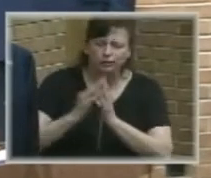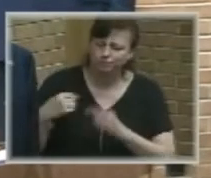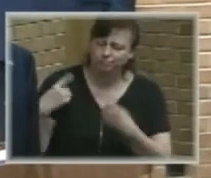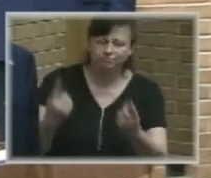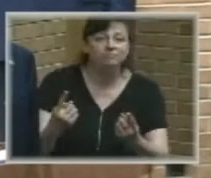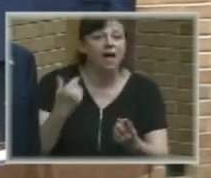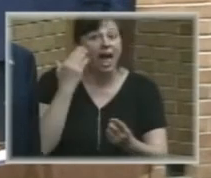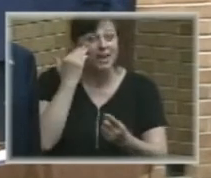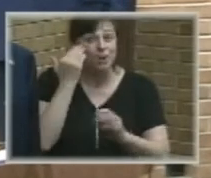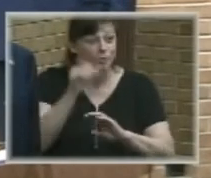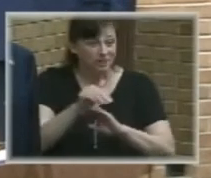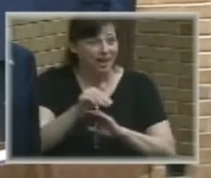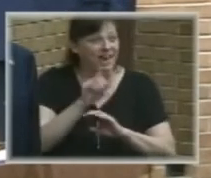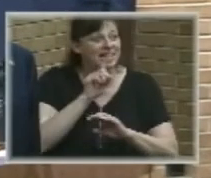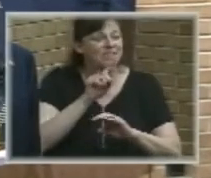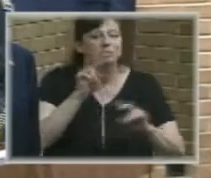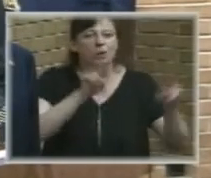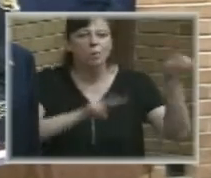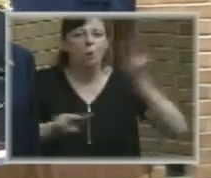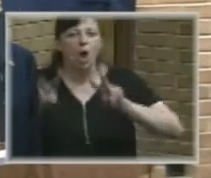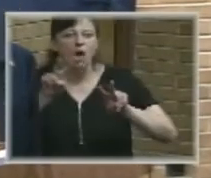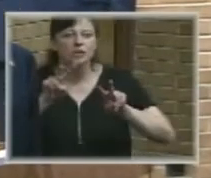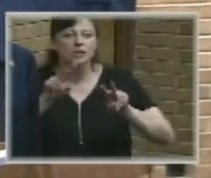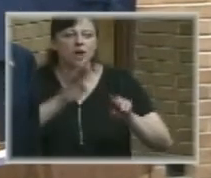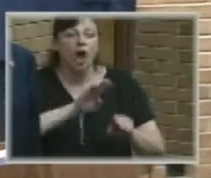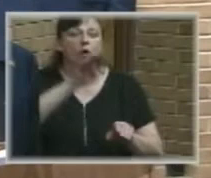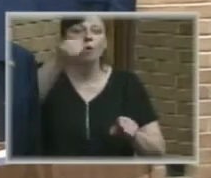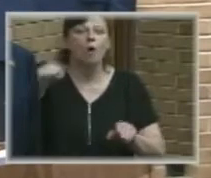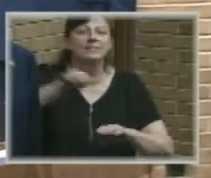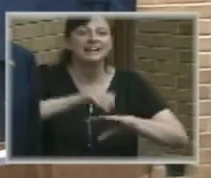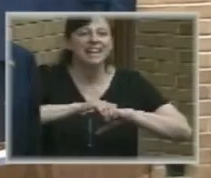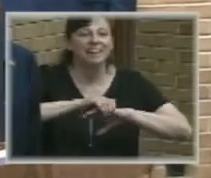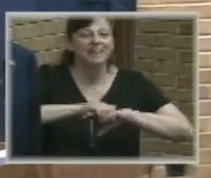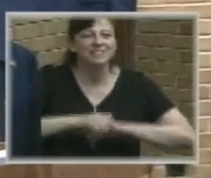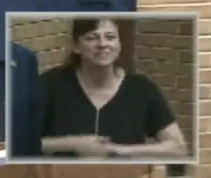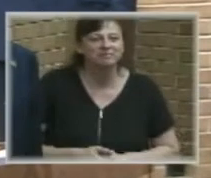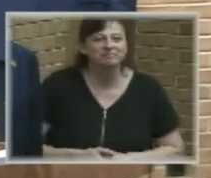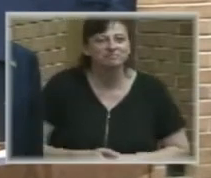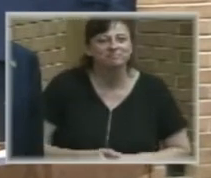being viewed as far away as across the pond.